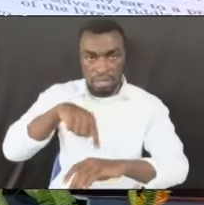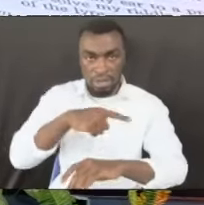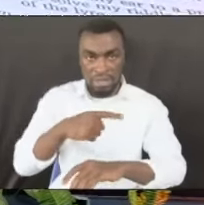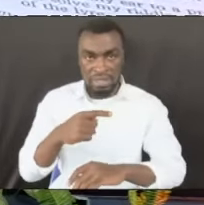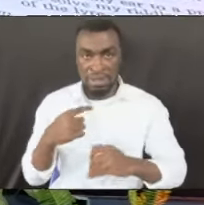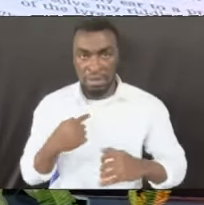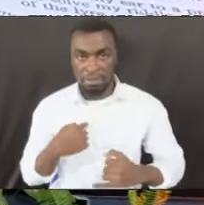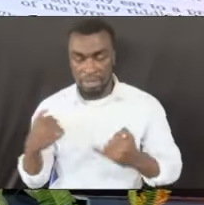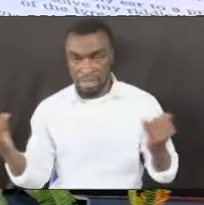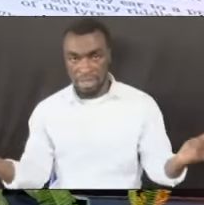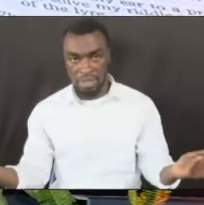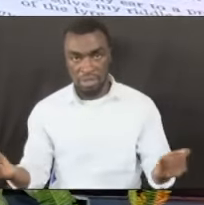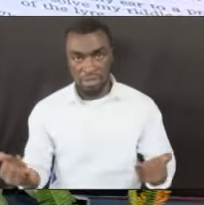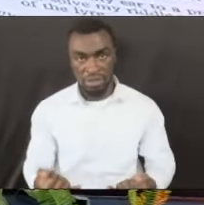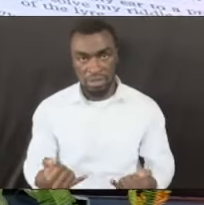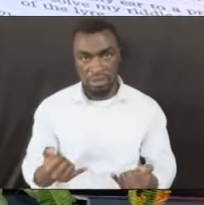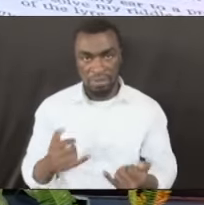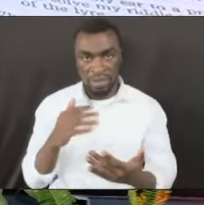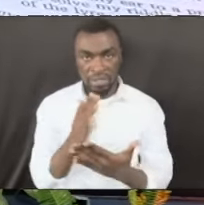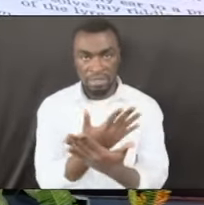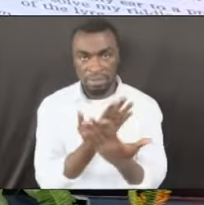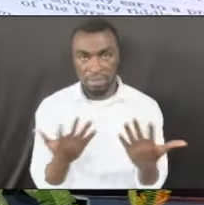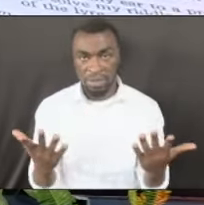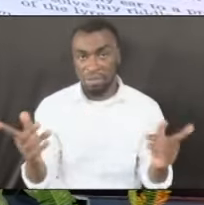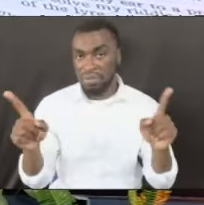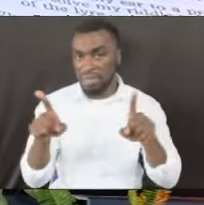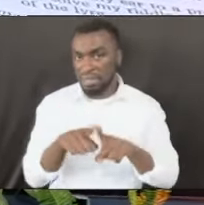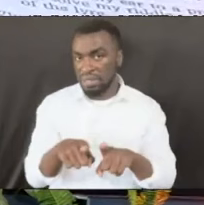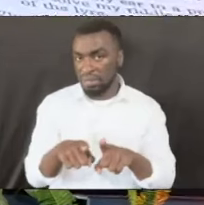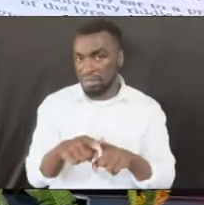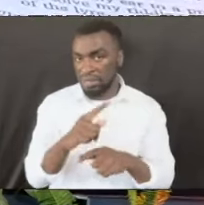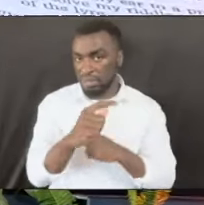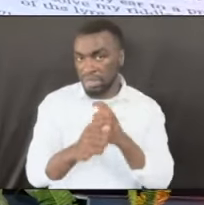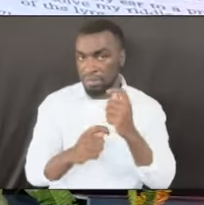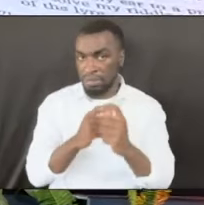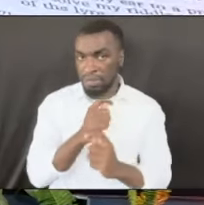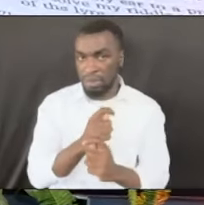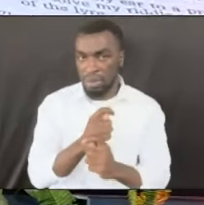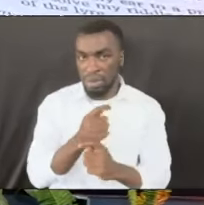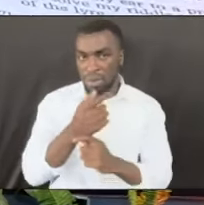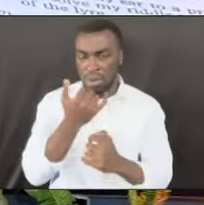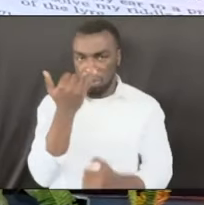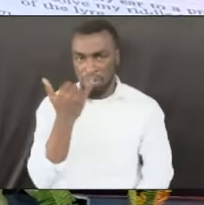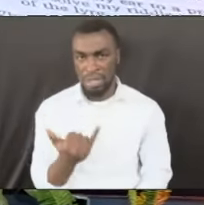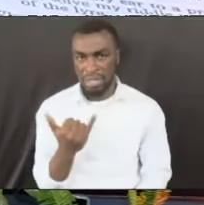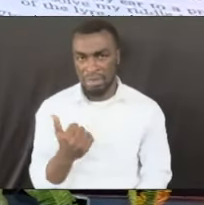introduction about something of the kind. Now, why do we need that kind of thing?